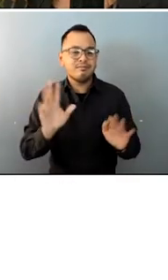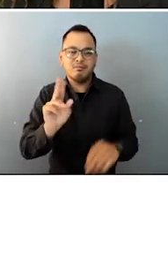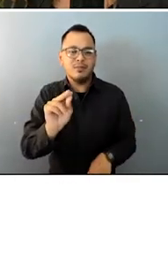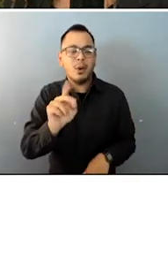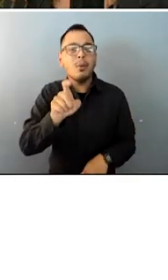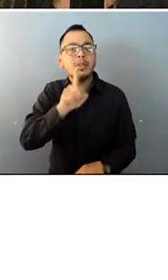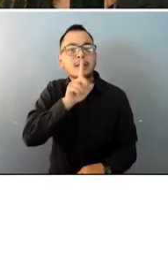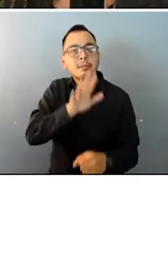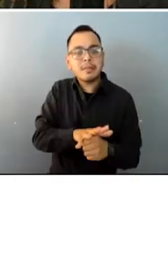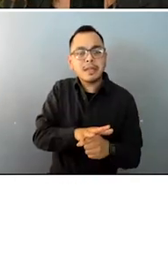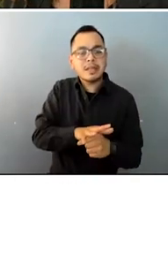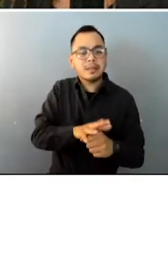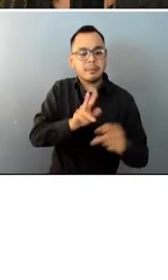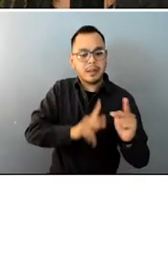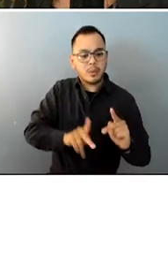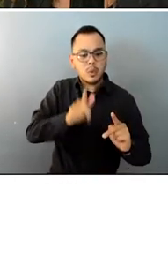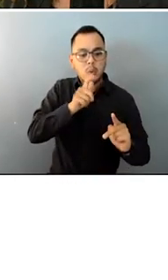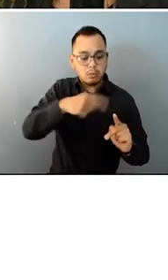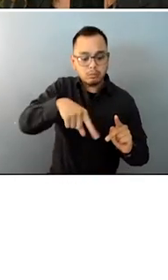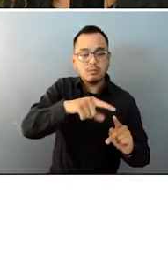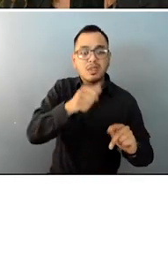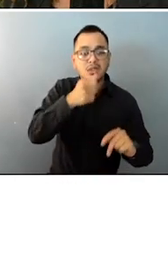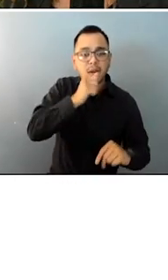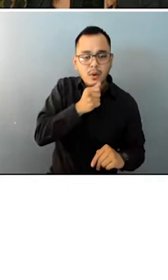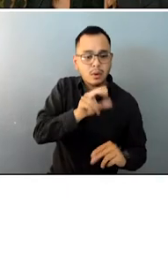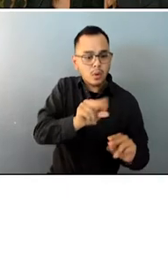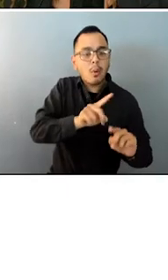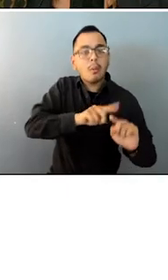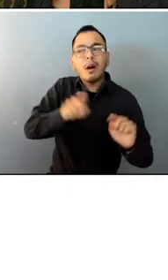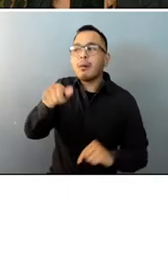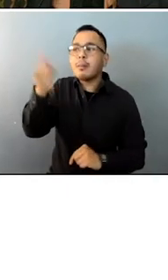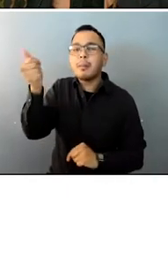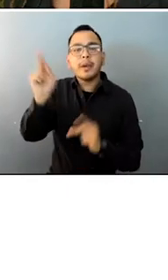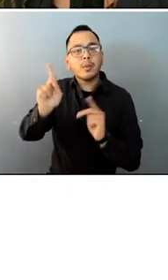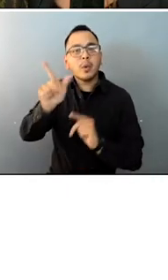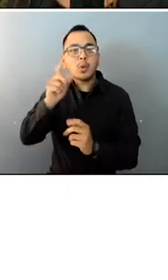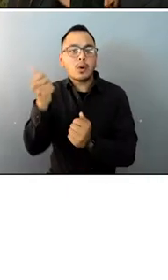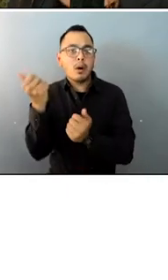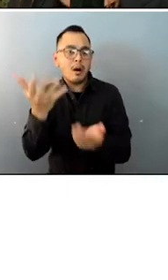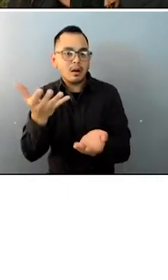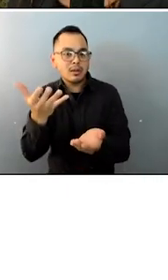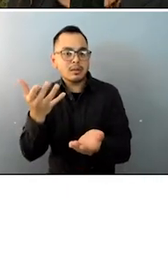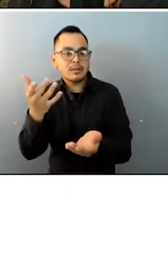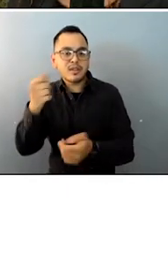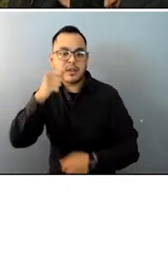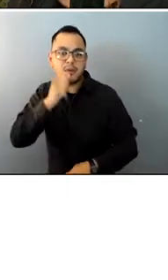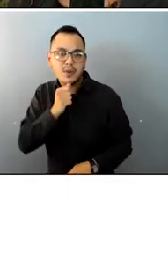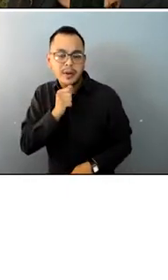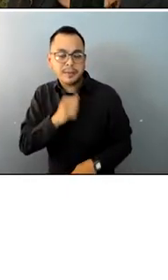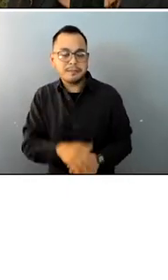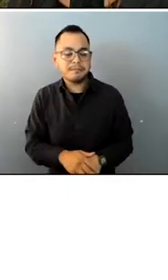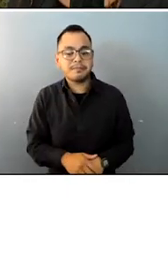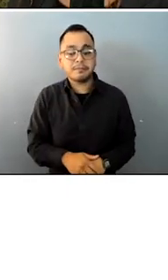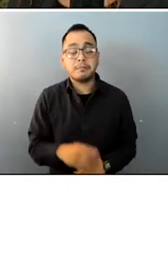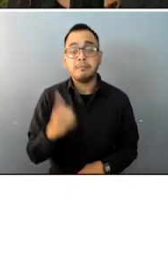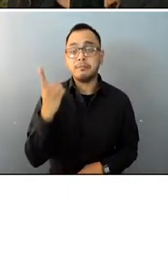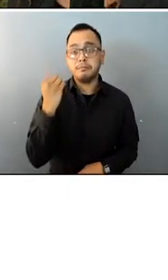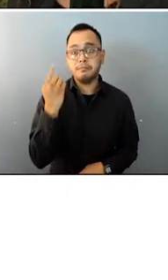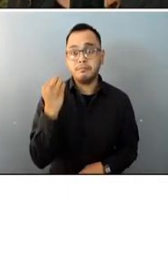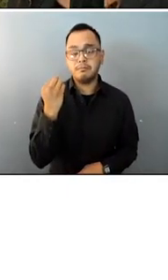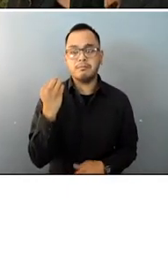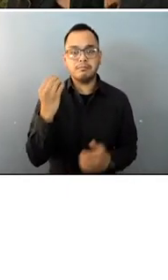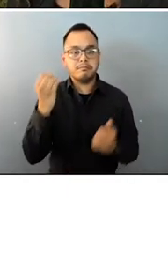has to take a commitment, not from the people who are suffering, but from the people who have caused the suffering. And I think what happened last year was